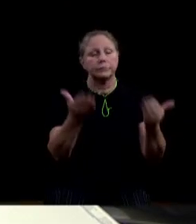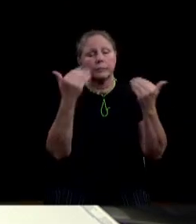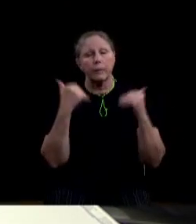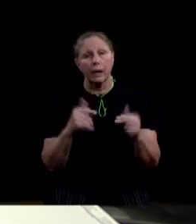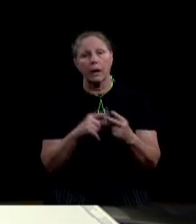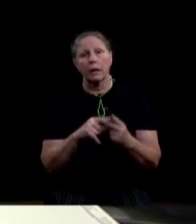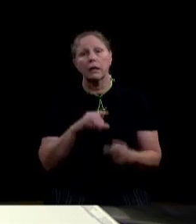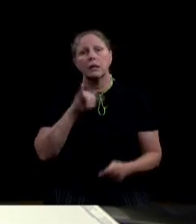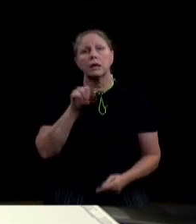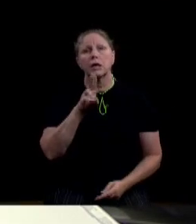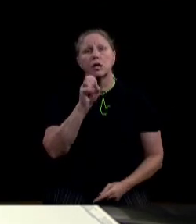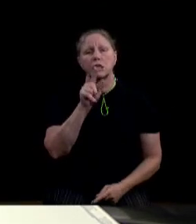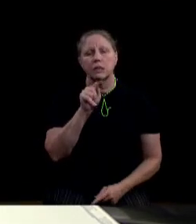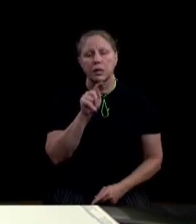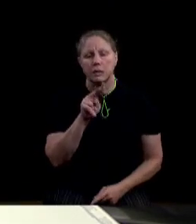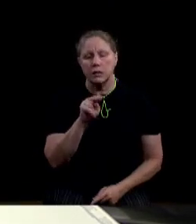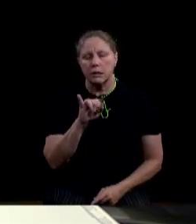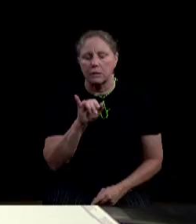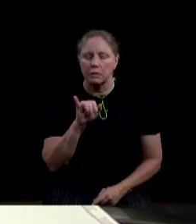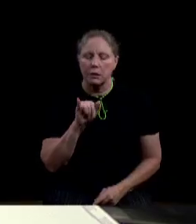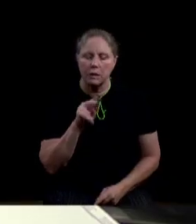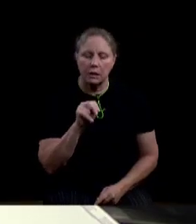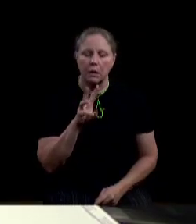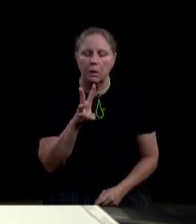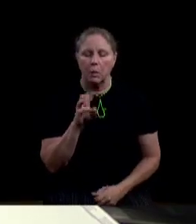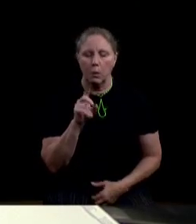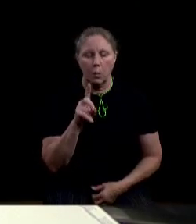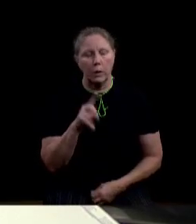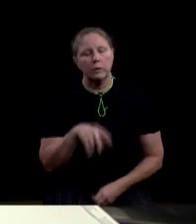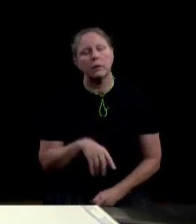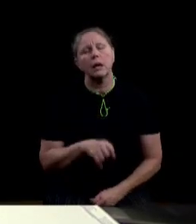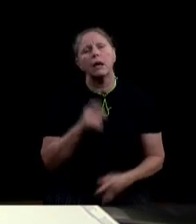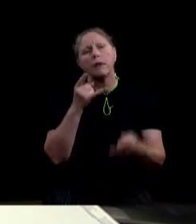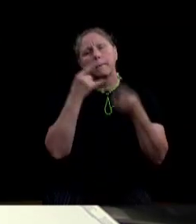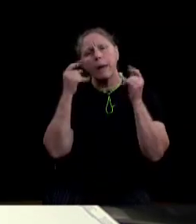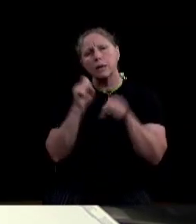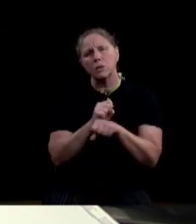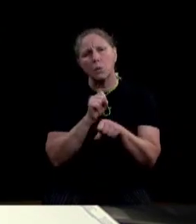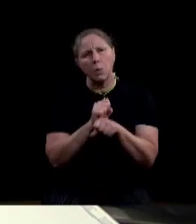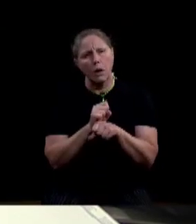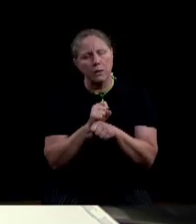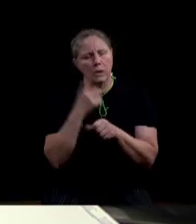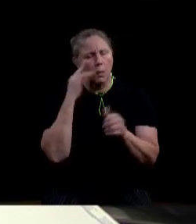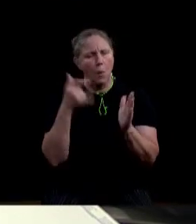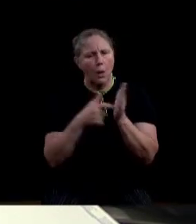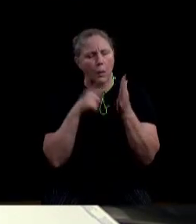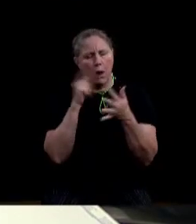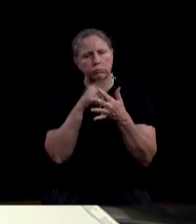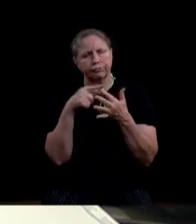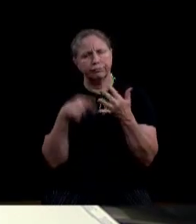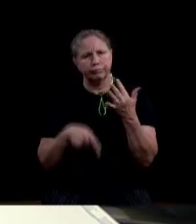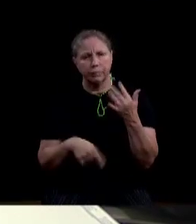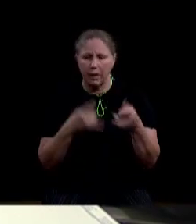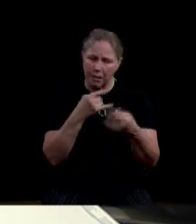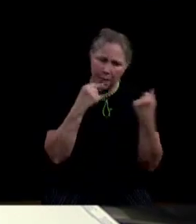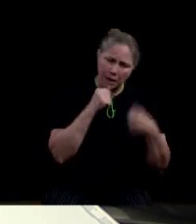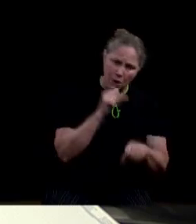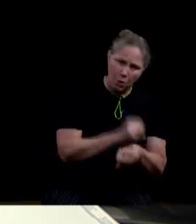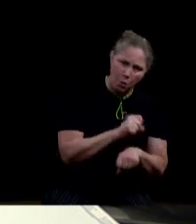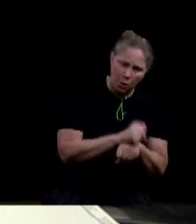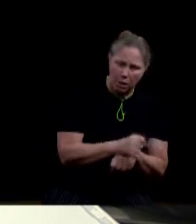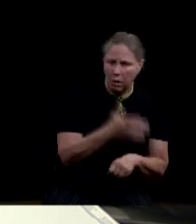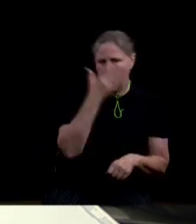masks work, why are there other restrictions? If masks don't work, why wear them? In addition, wearing a